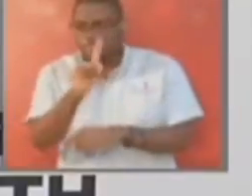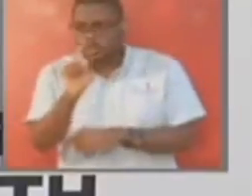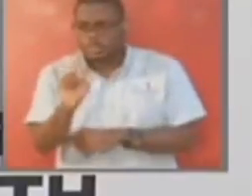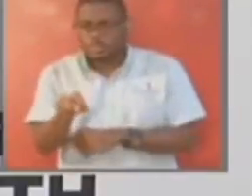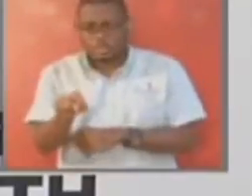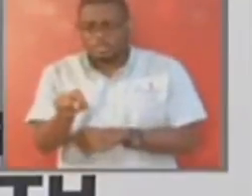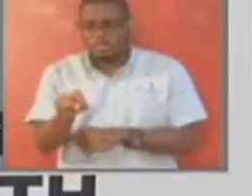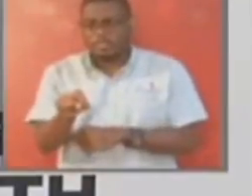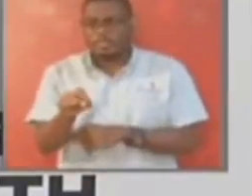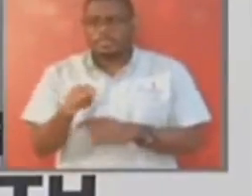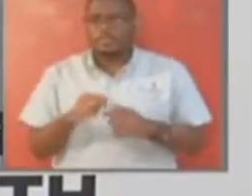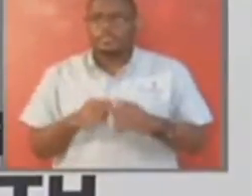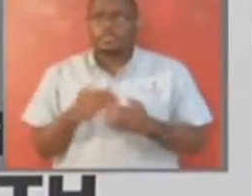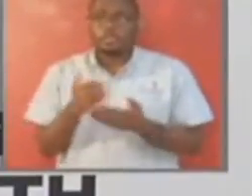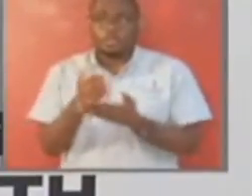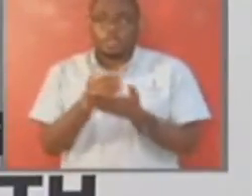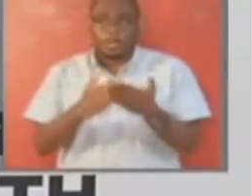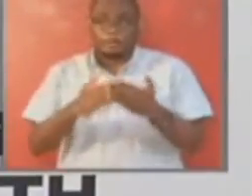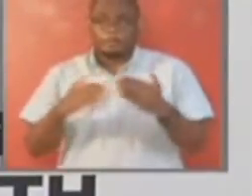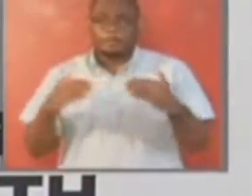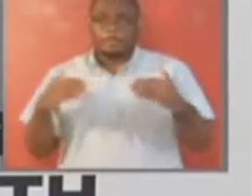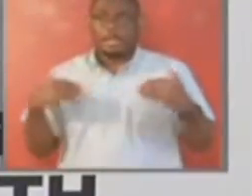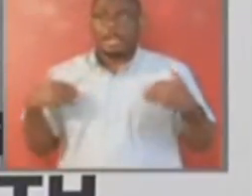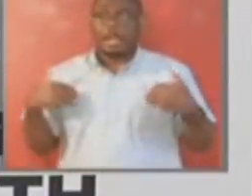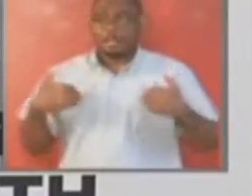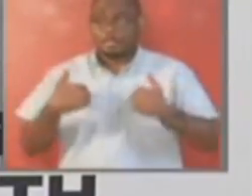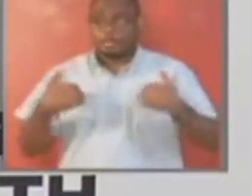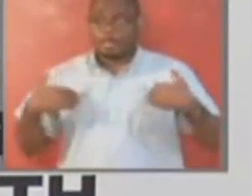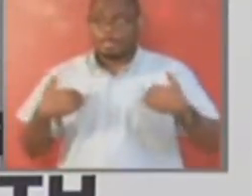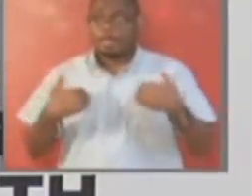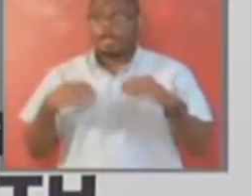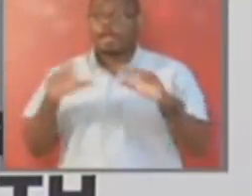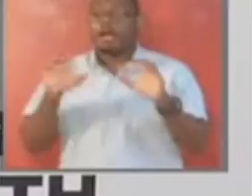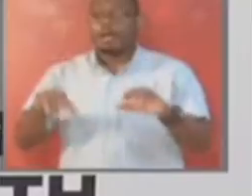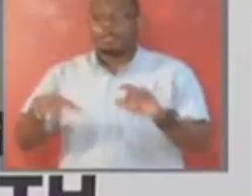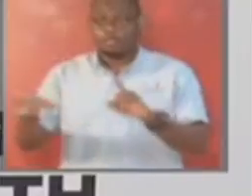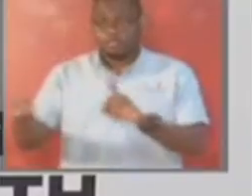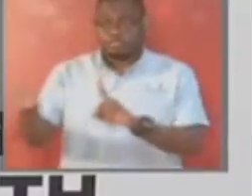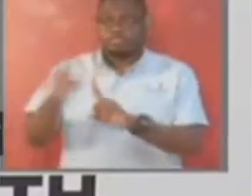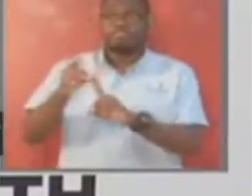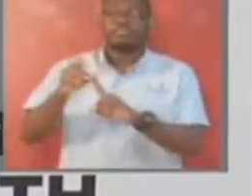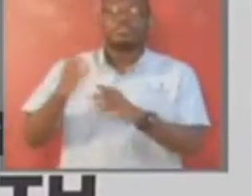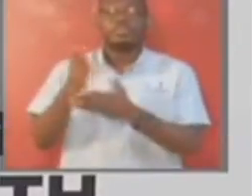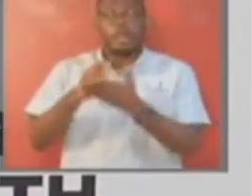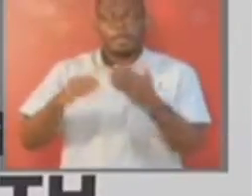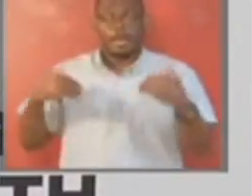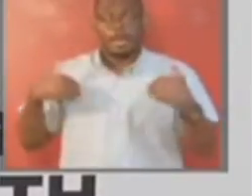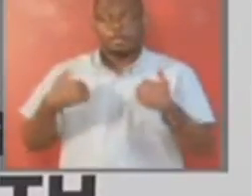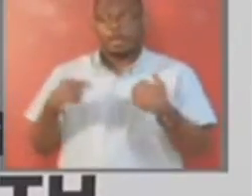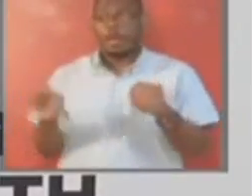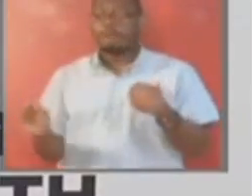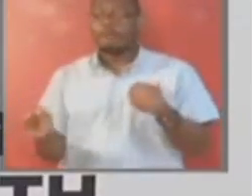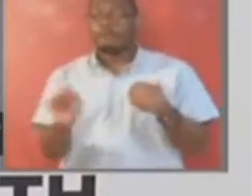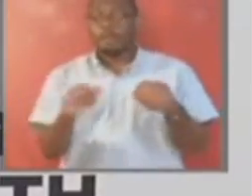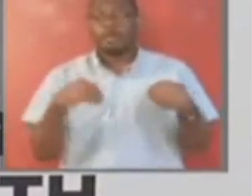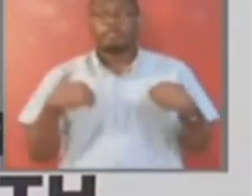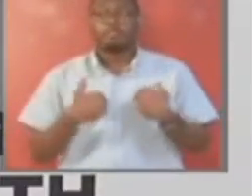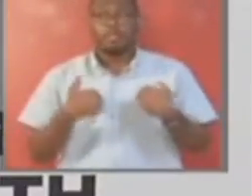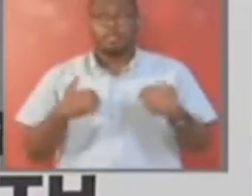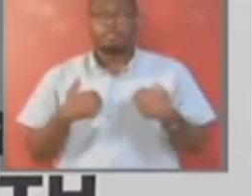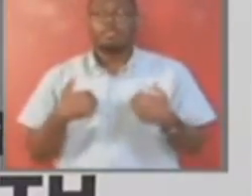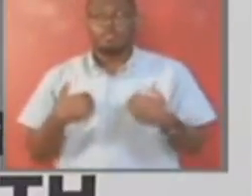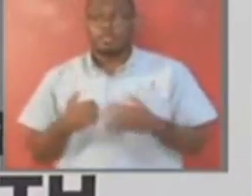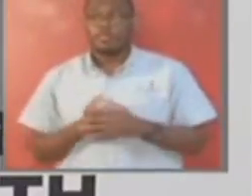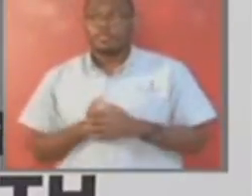to at least be infected with this particular virus. There has been a number of instances where sampling has been done